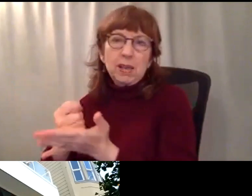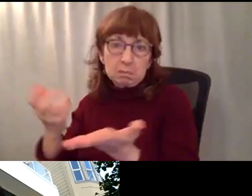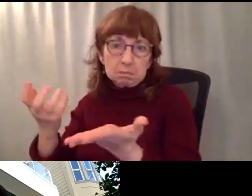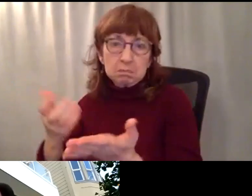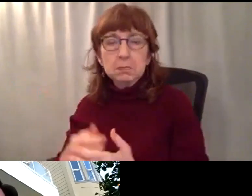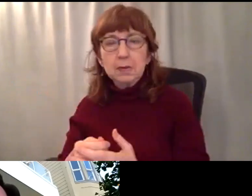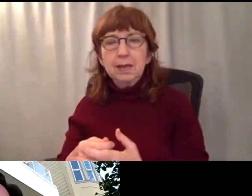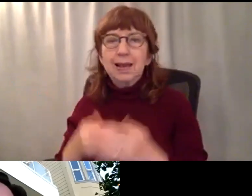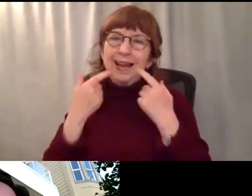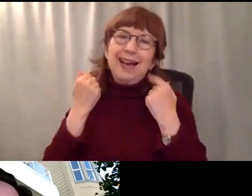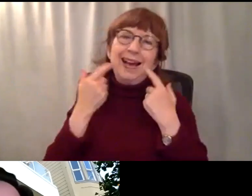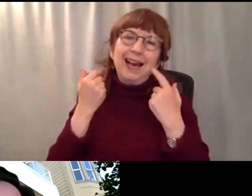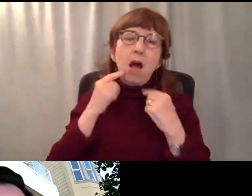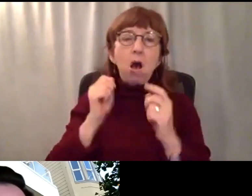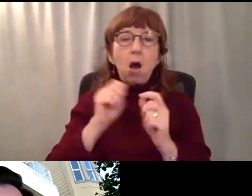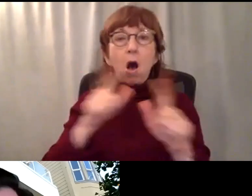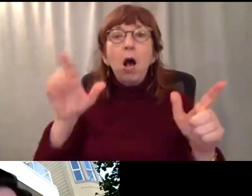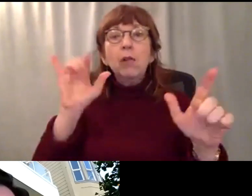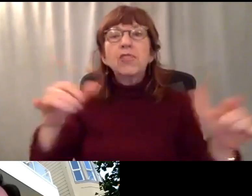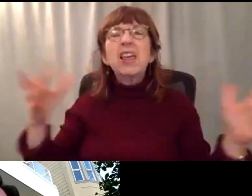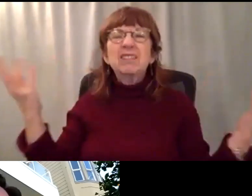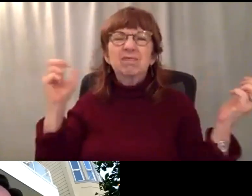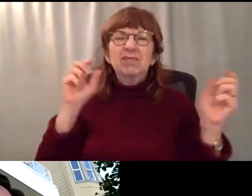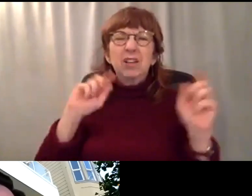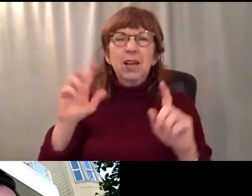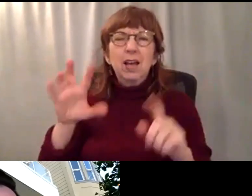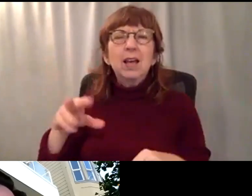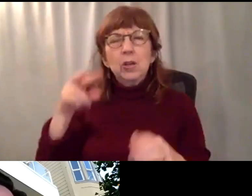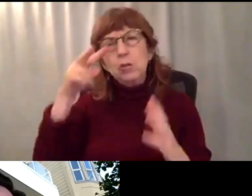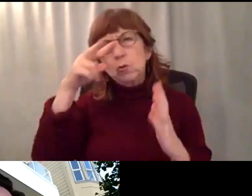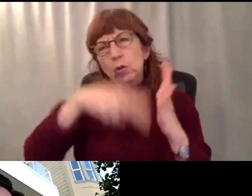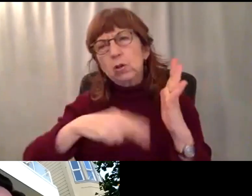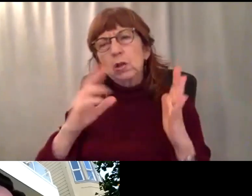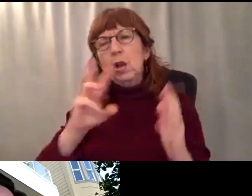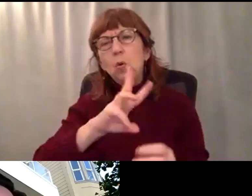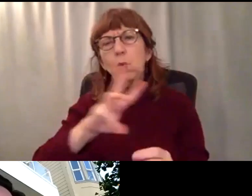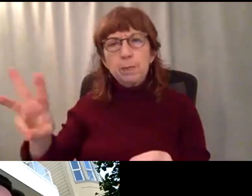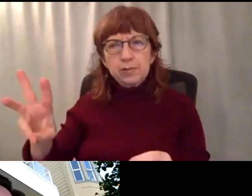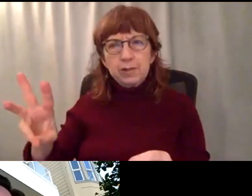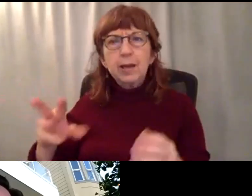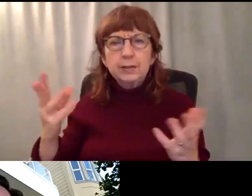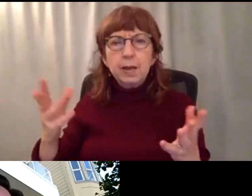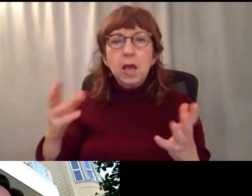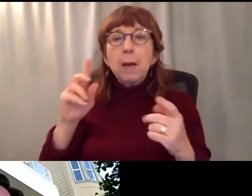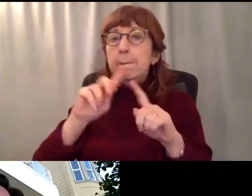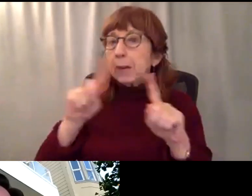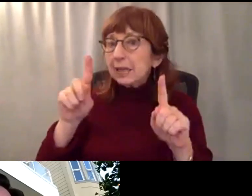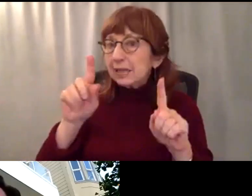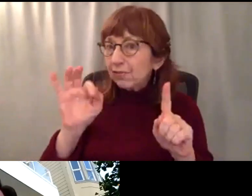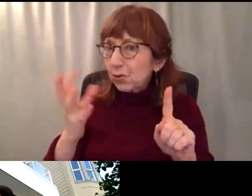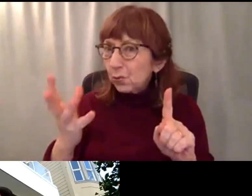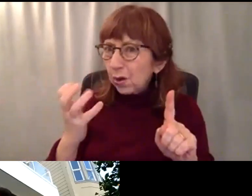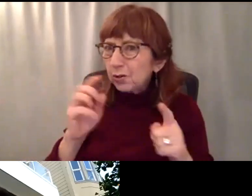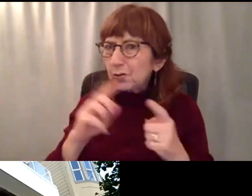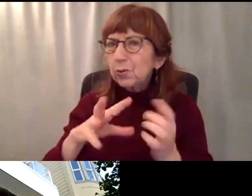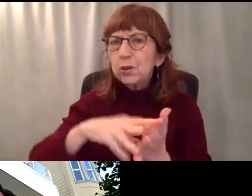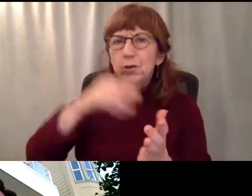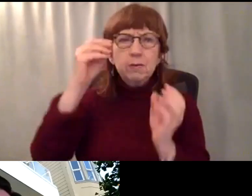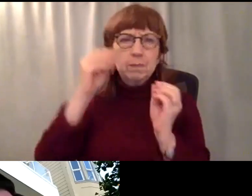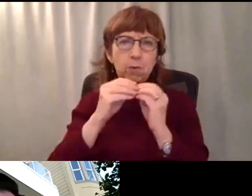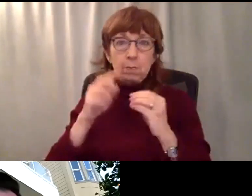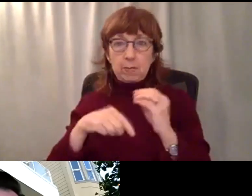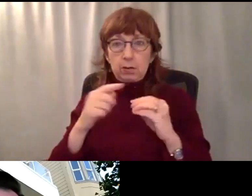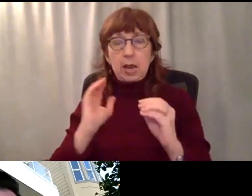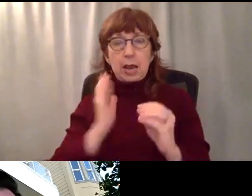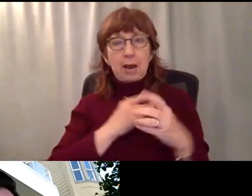all of that can be found on our website, sfaf.org, in our event page. But if you want to learn more about